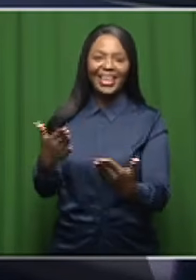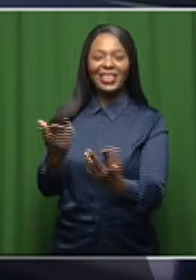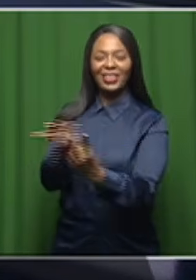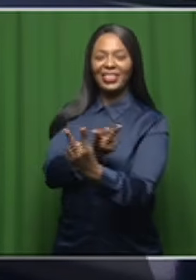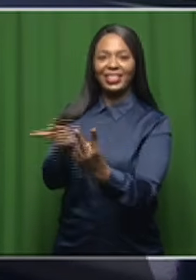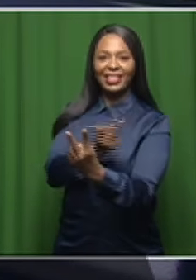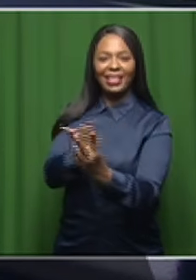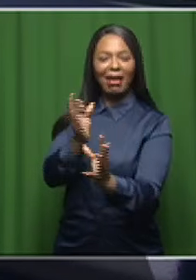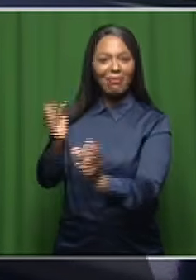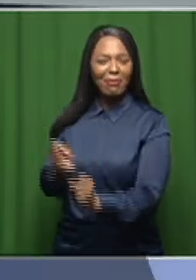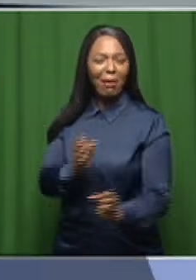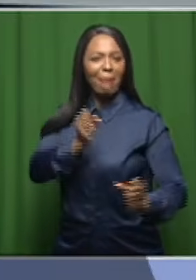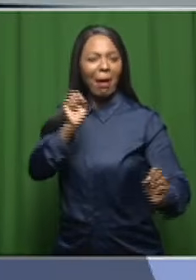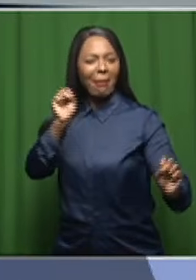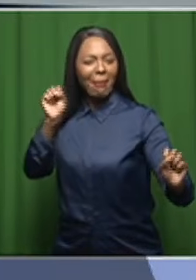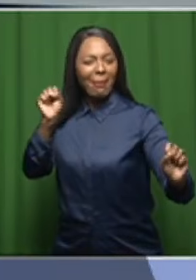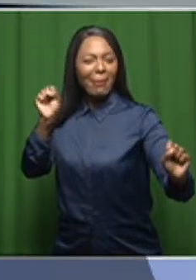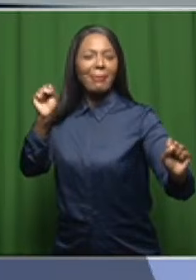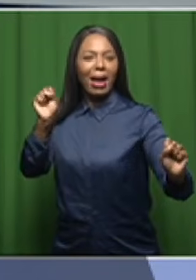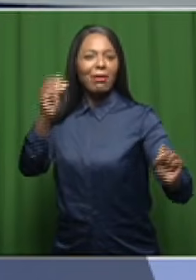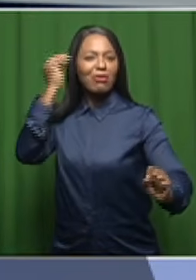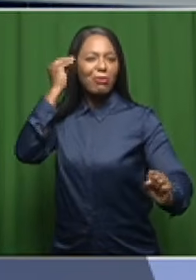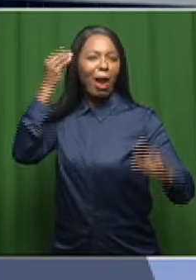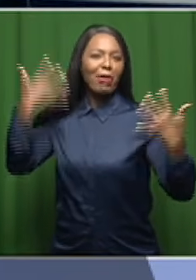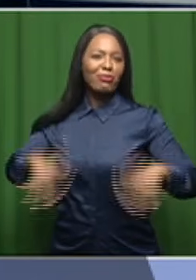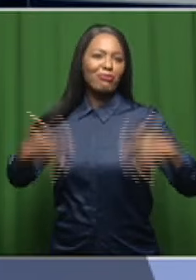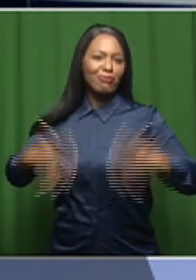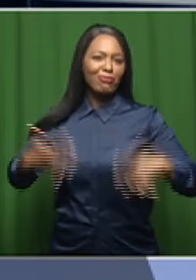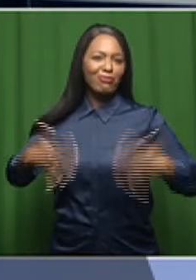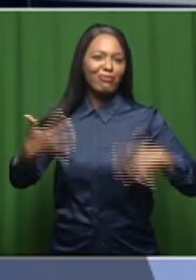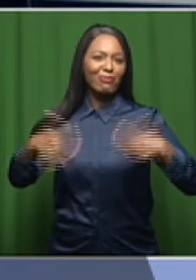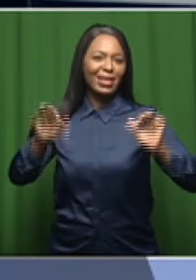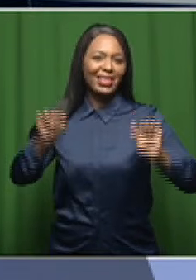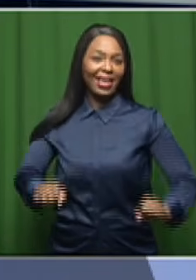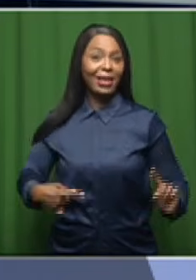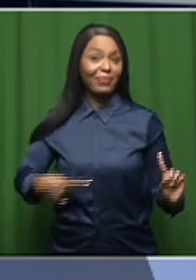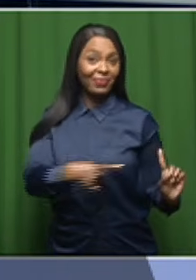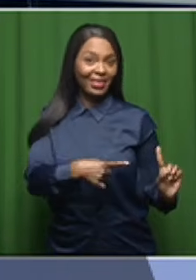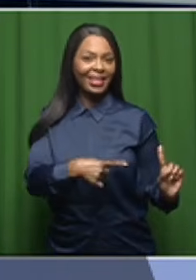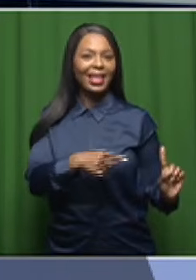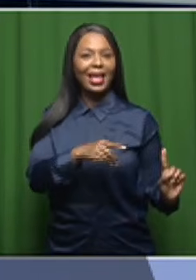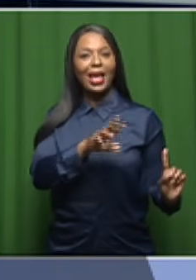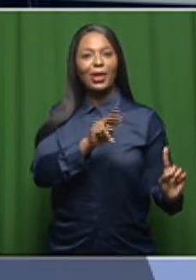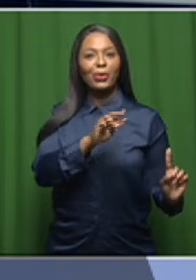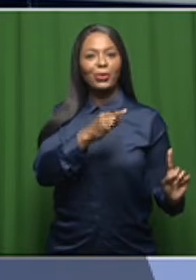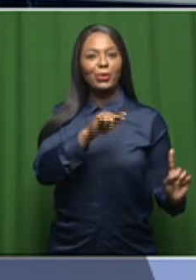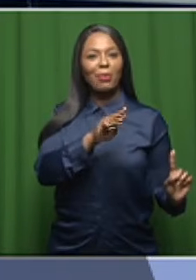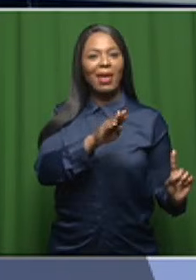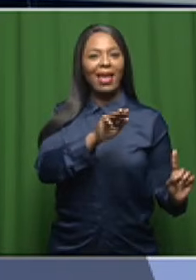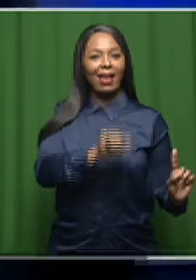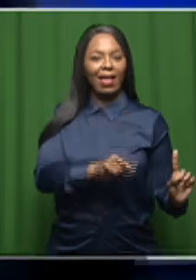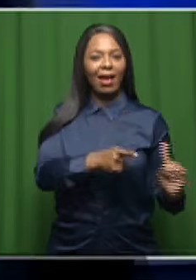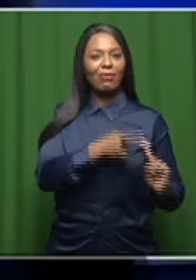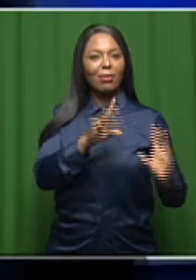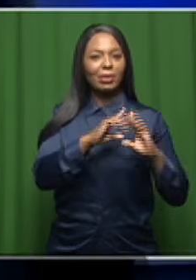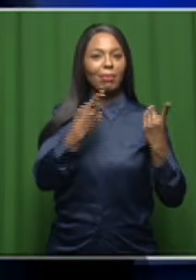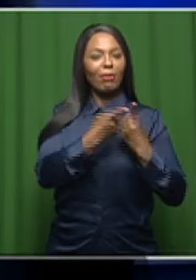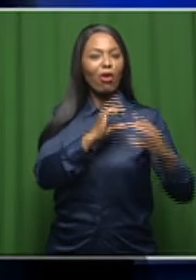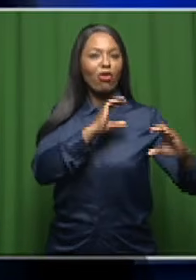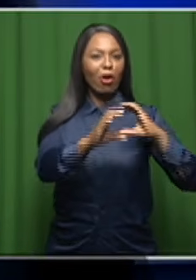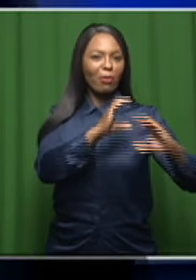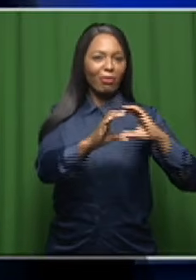engaging conversation and enlightening one as well. That was, of course, Nongobela Jordan Ekyani from the Department